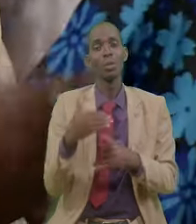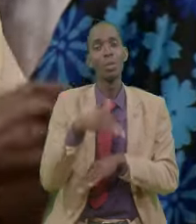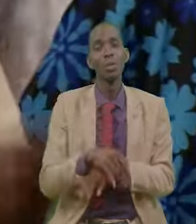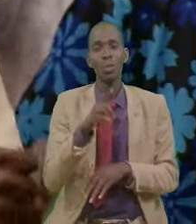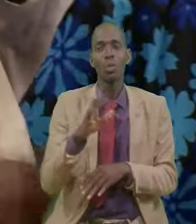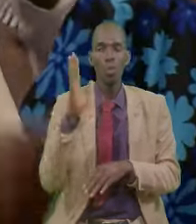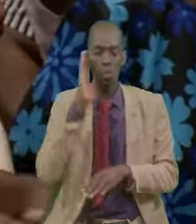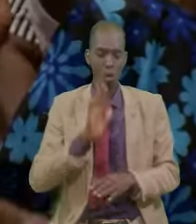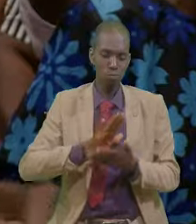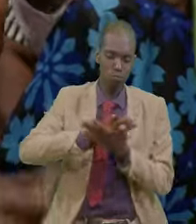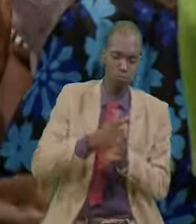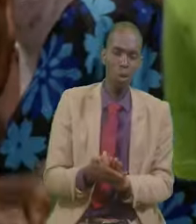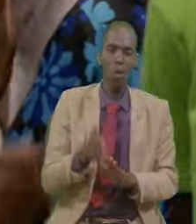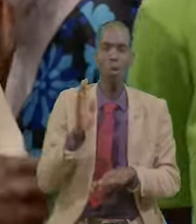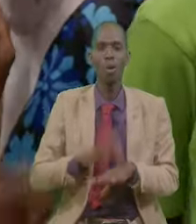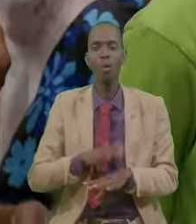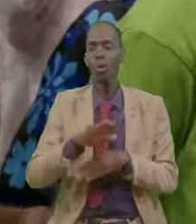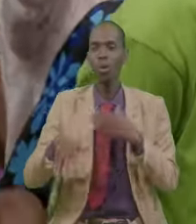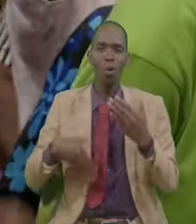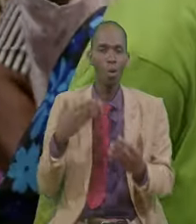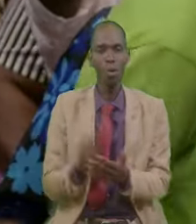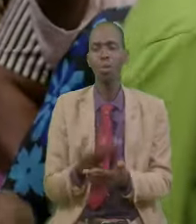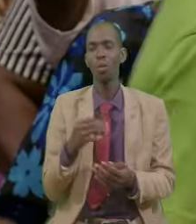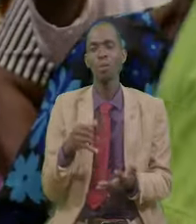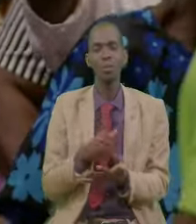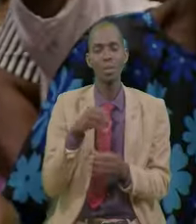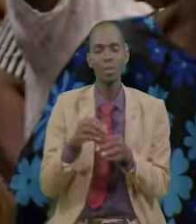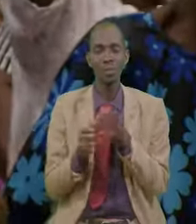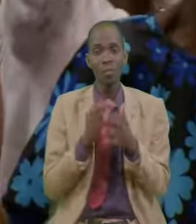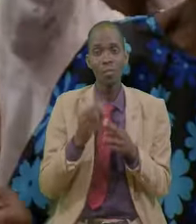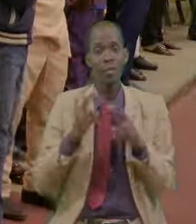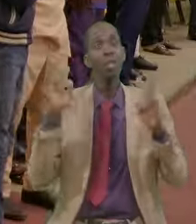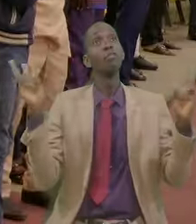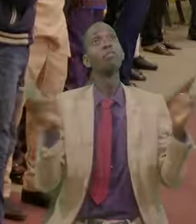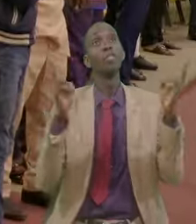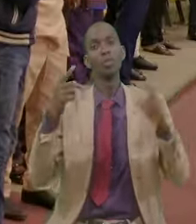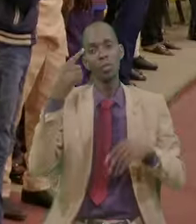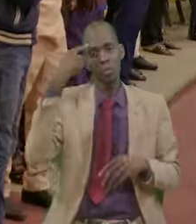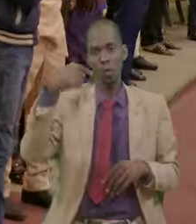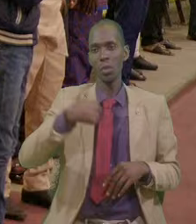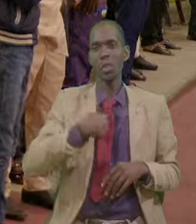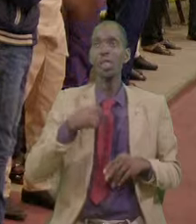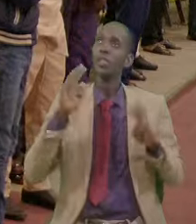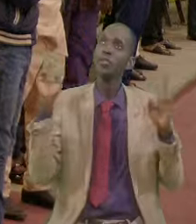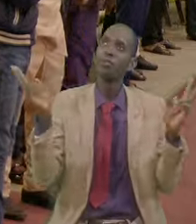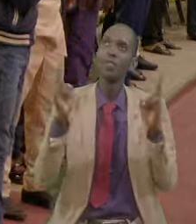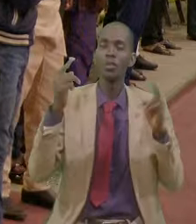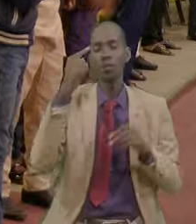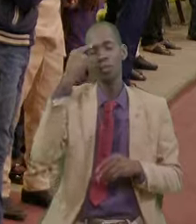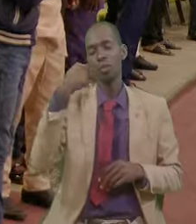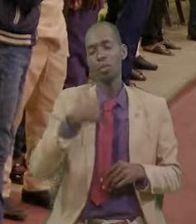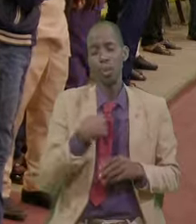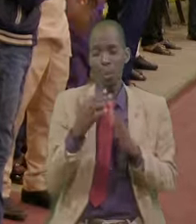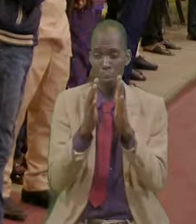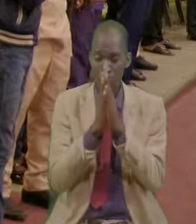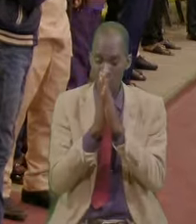over them. You'll trample over them. Victory for me. Victory for me. Victory